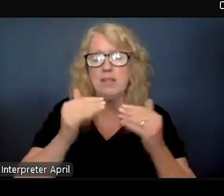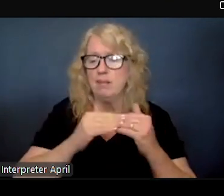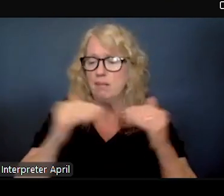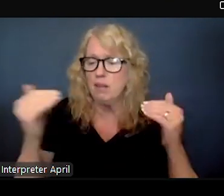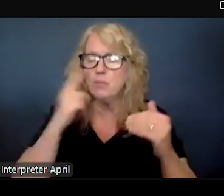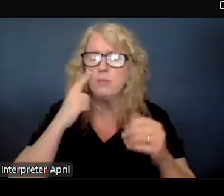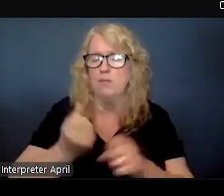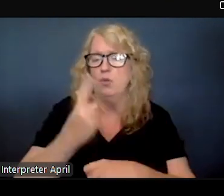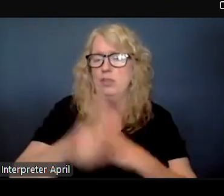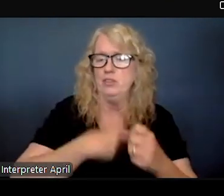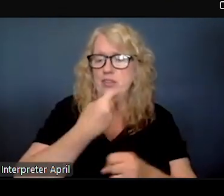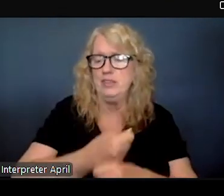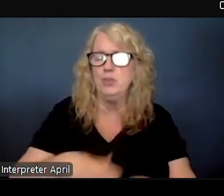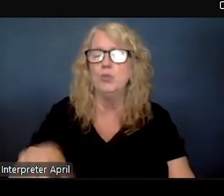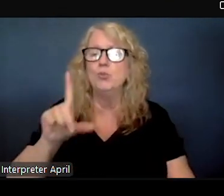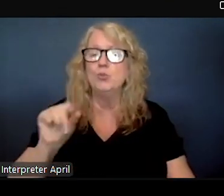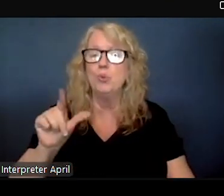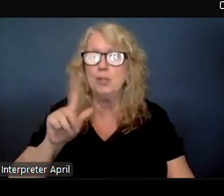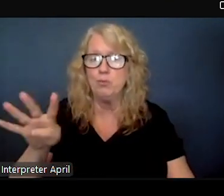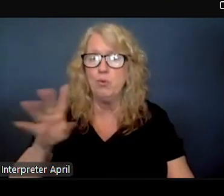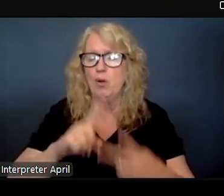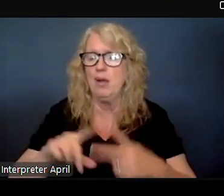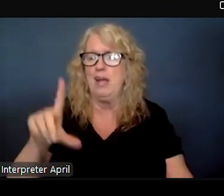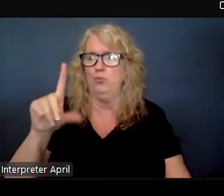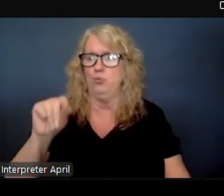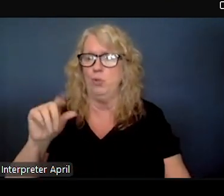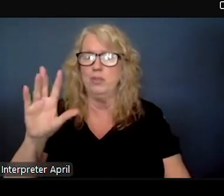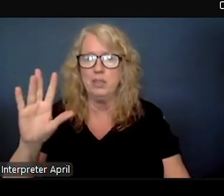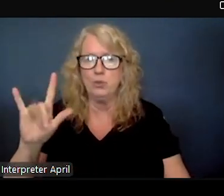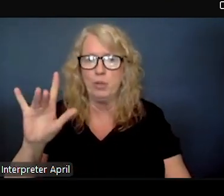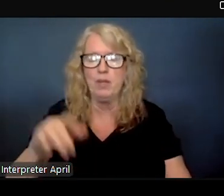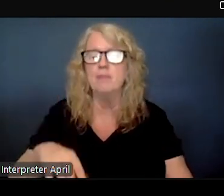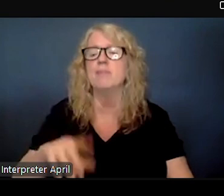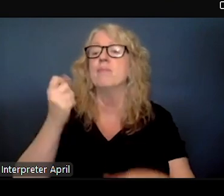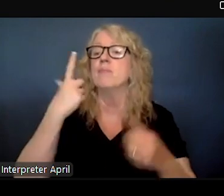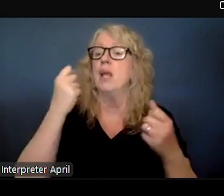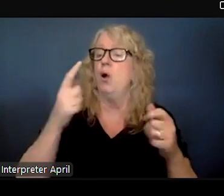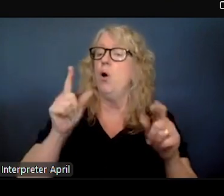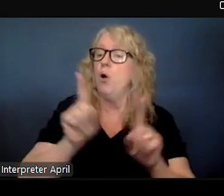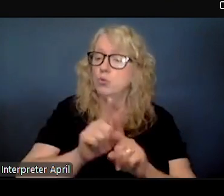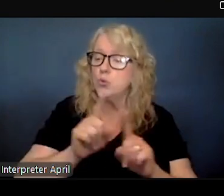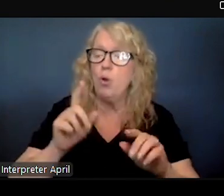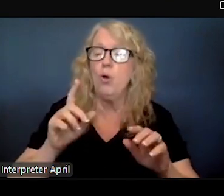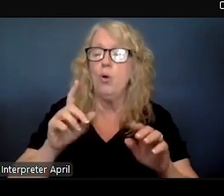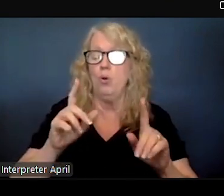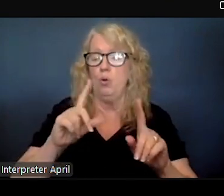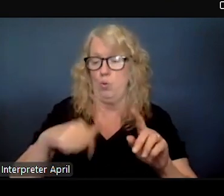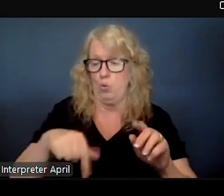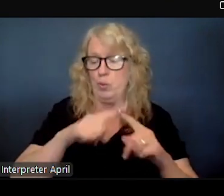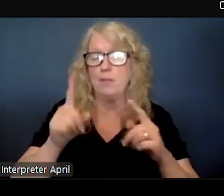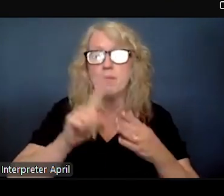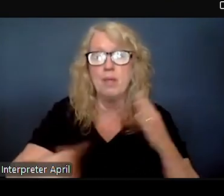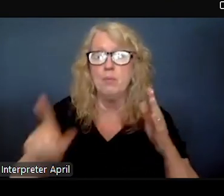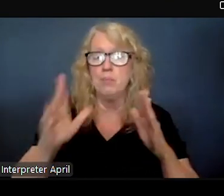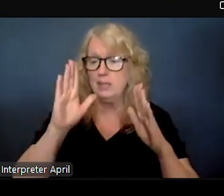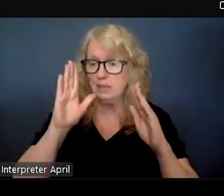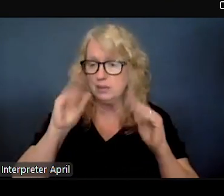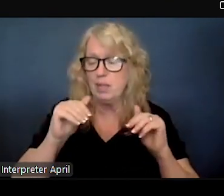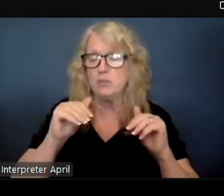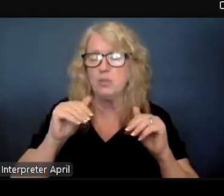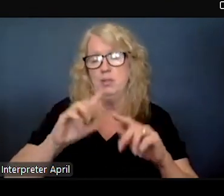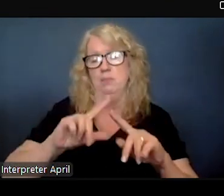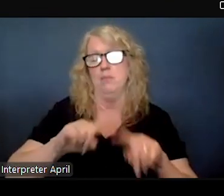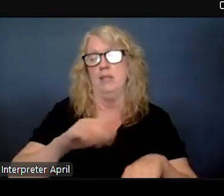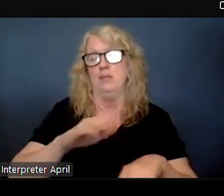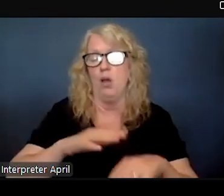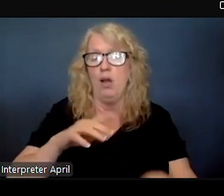the fiscal year 2024 and 2025. It does also, as we had been expecting it might, based